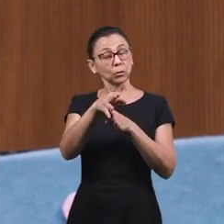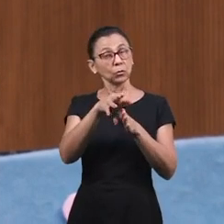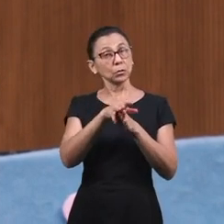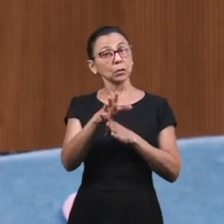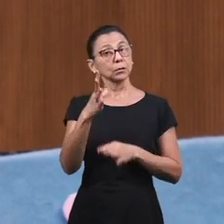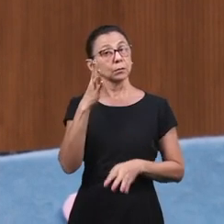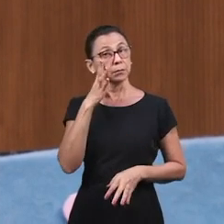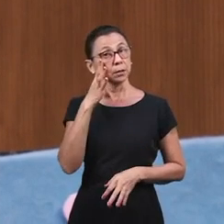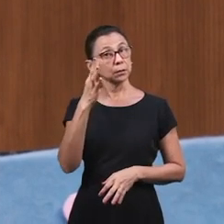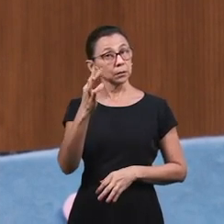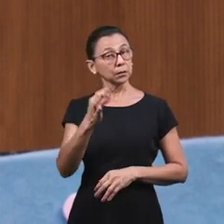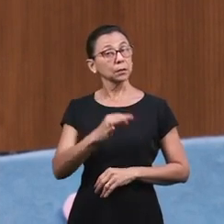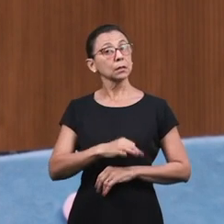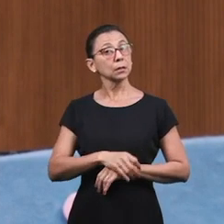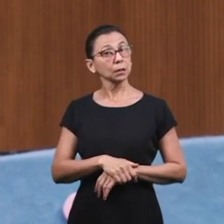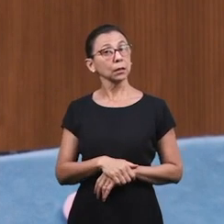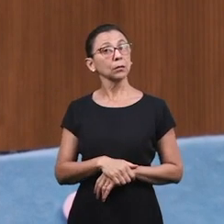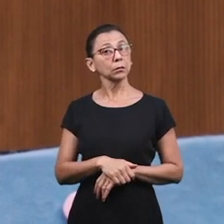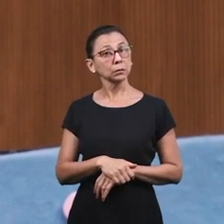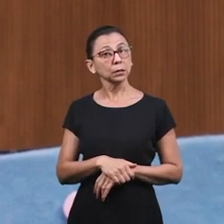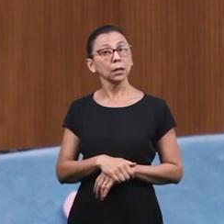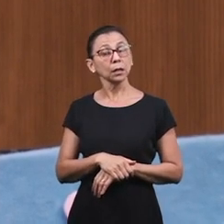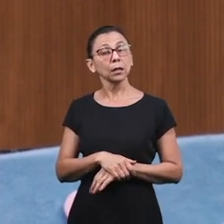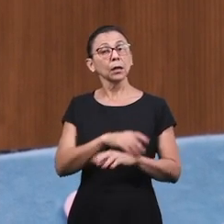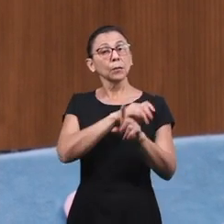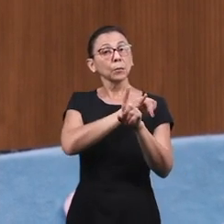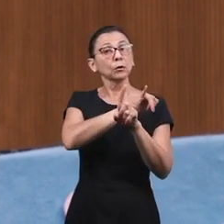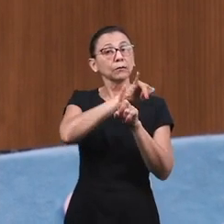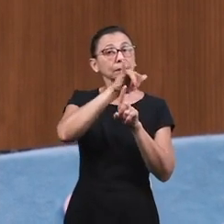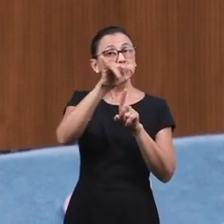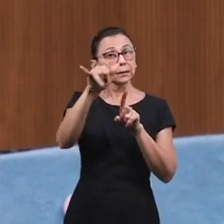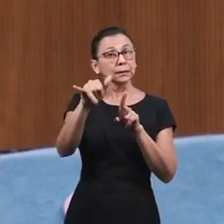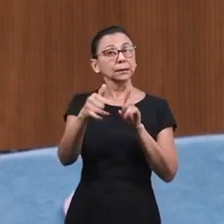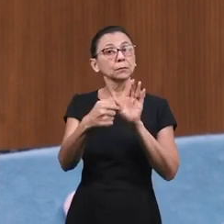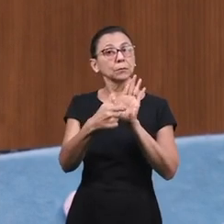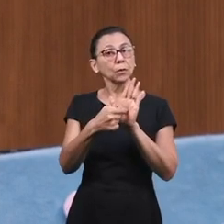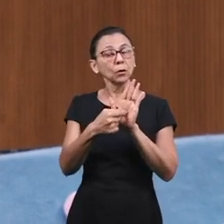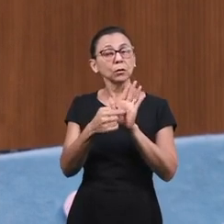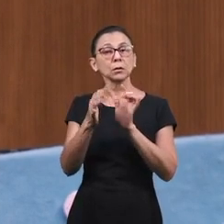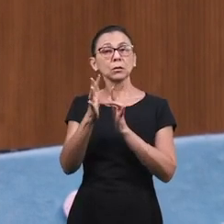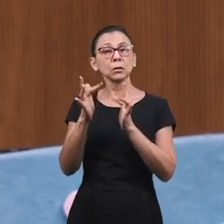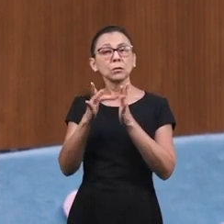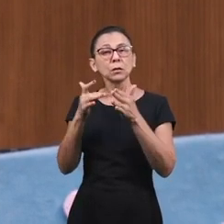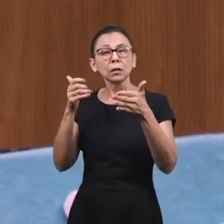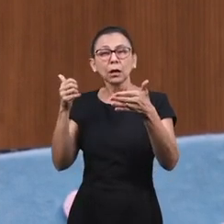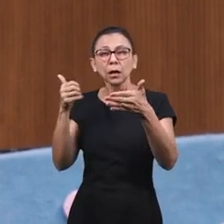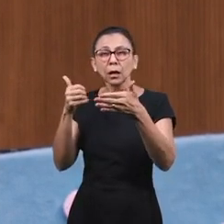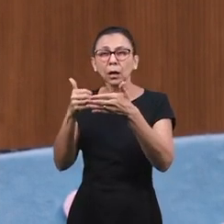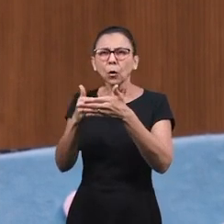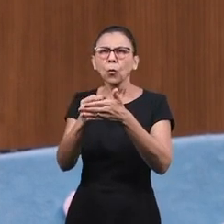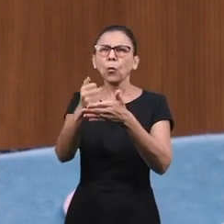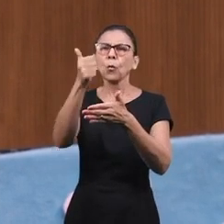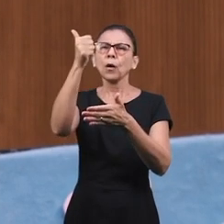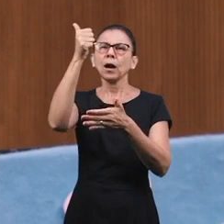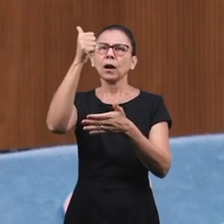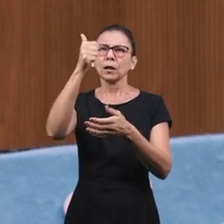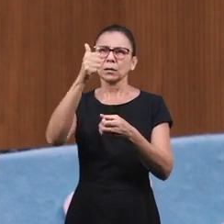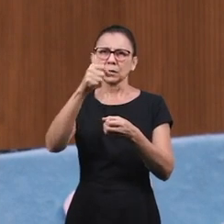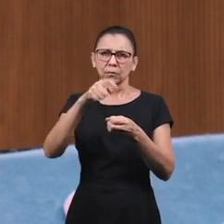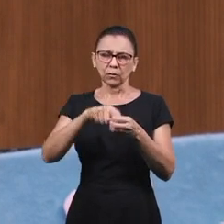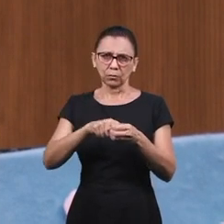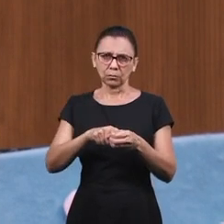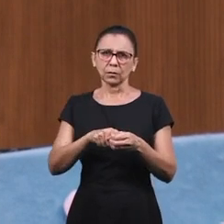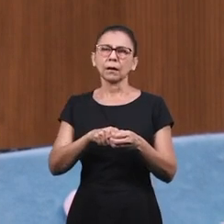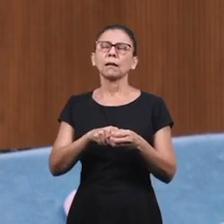that we have to be attentive for the signs occurring. Because Jesus is coming back. Jesus is soon to